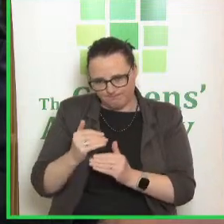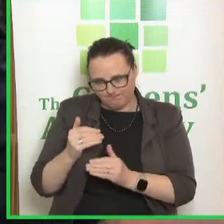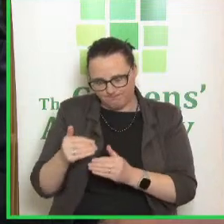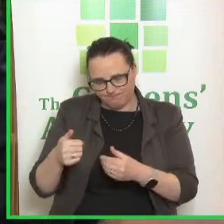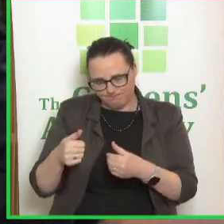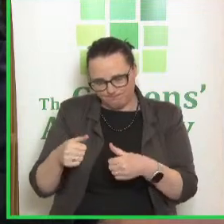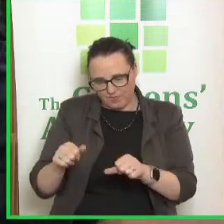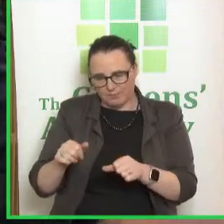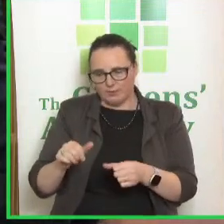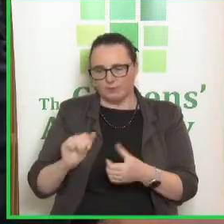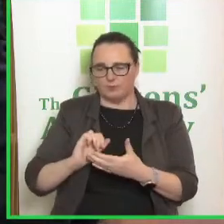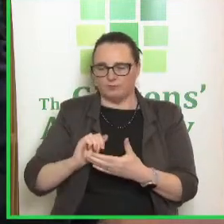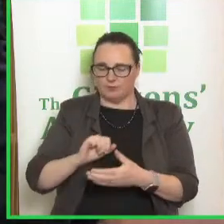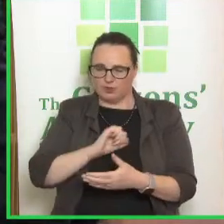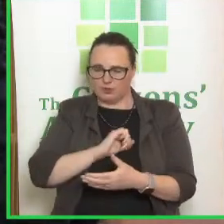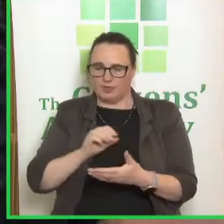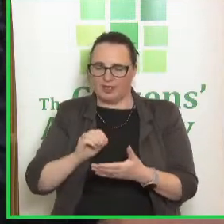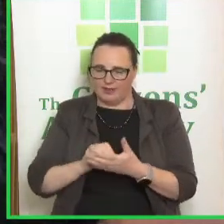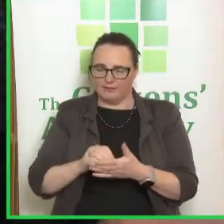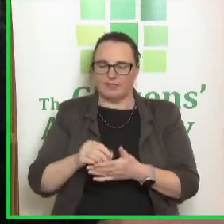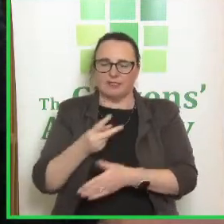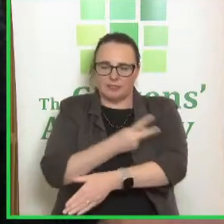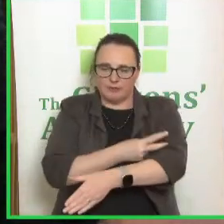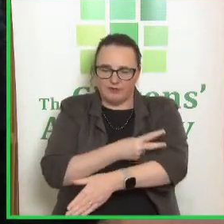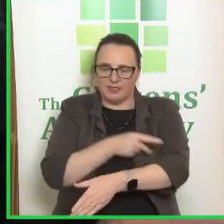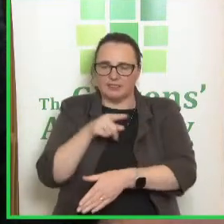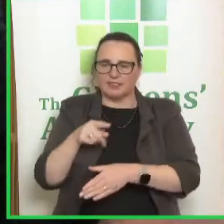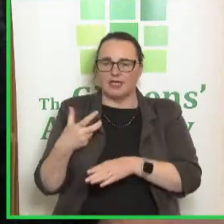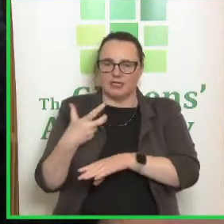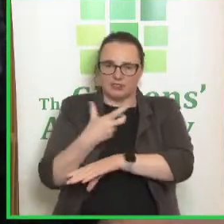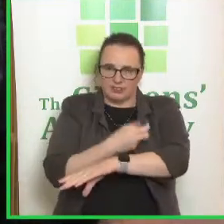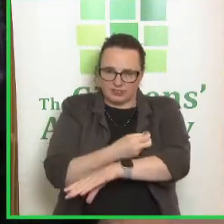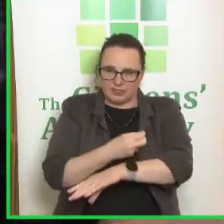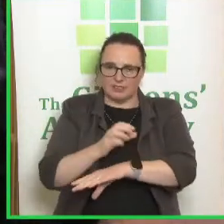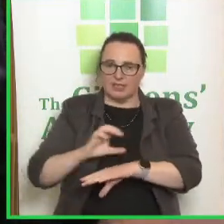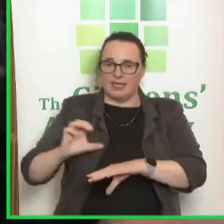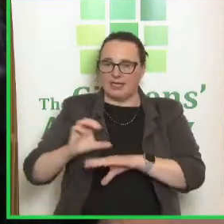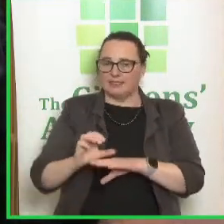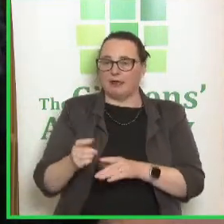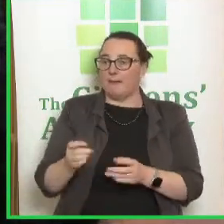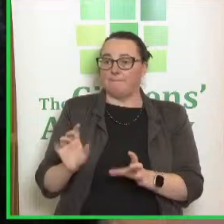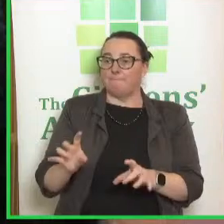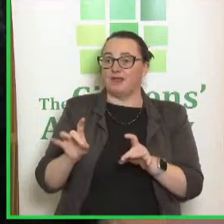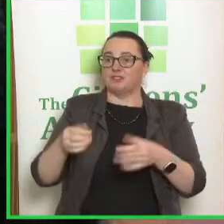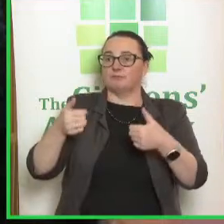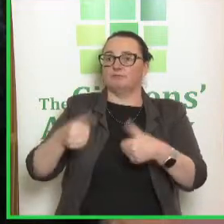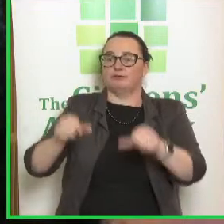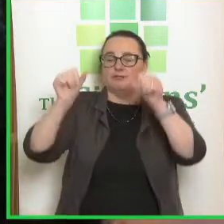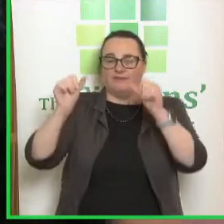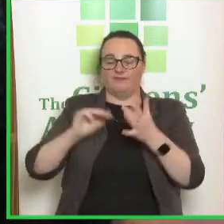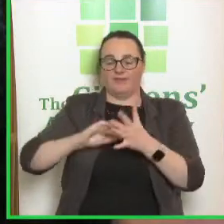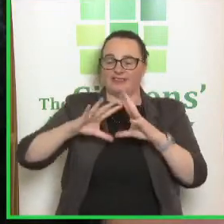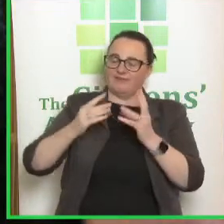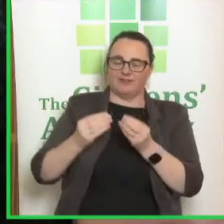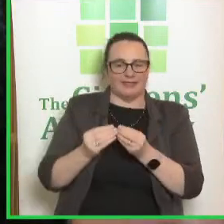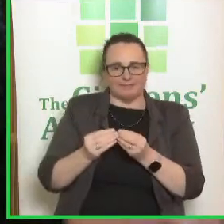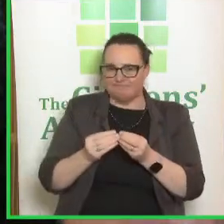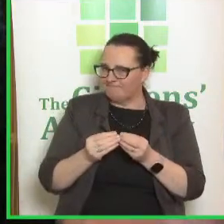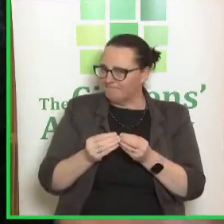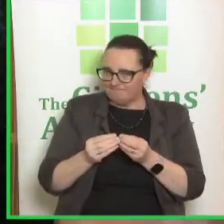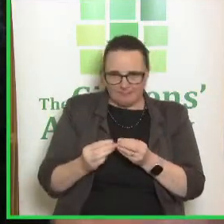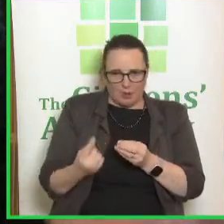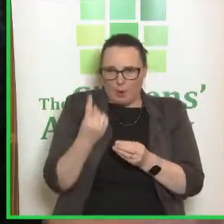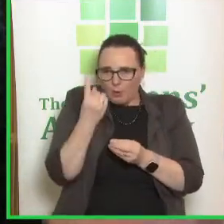the supervised injecting facility open this year. Just to say, it's not a magic bullet. Okay, it is one element of a harm